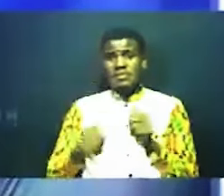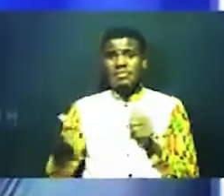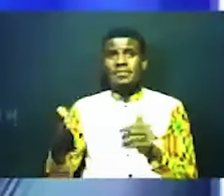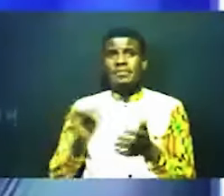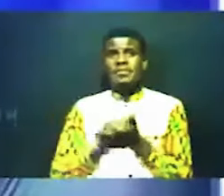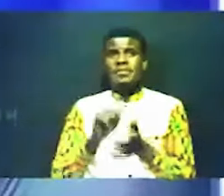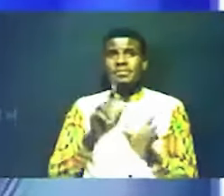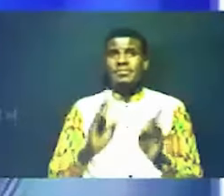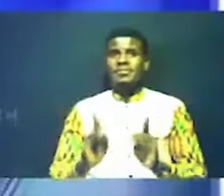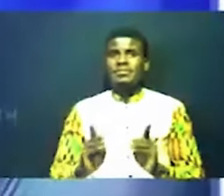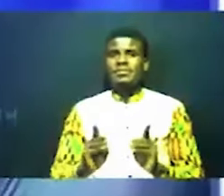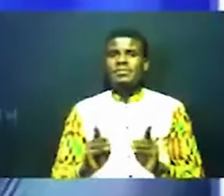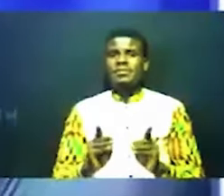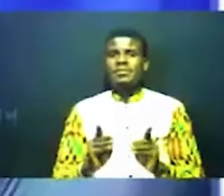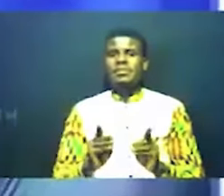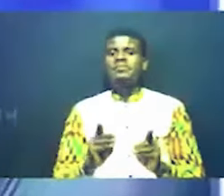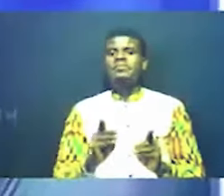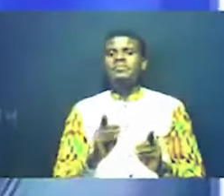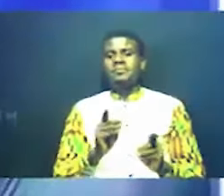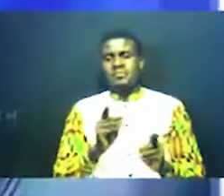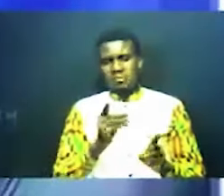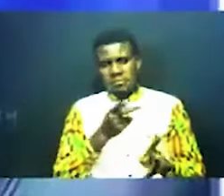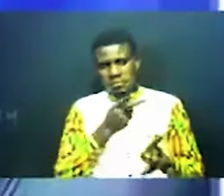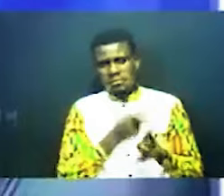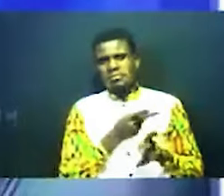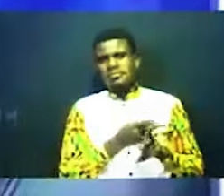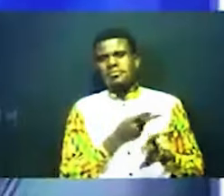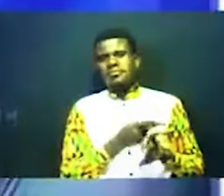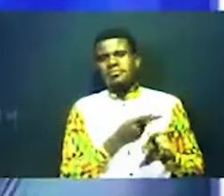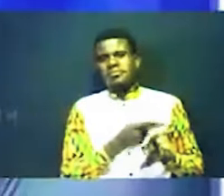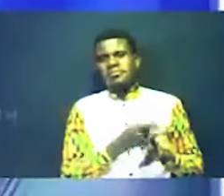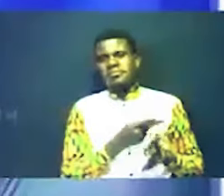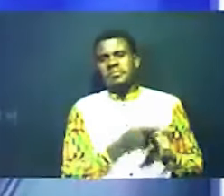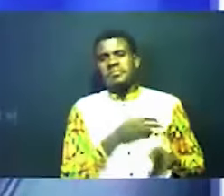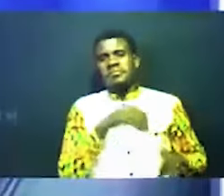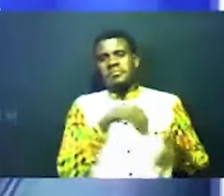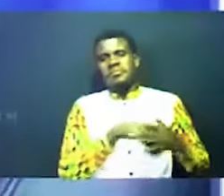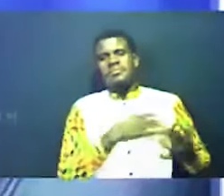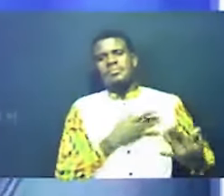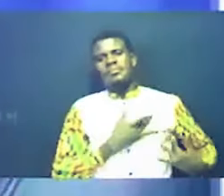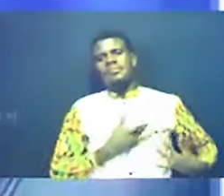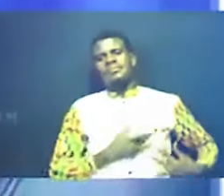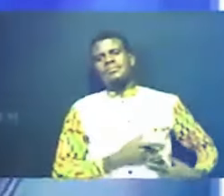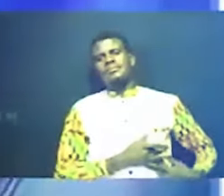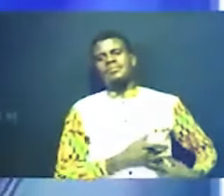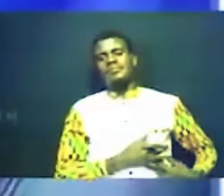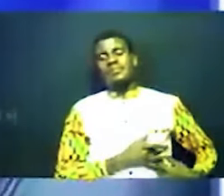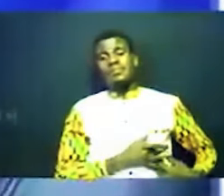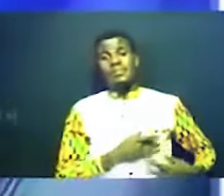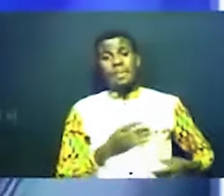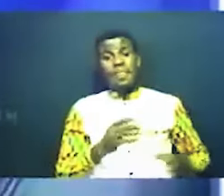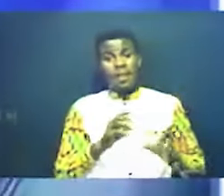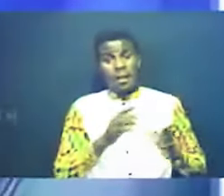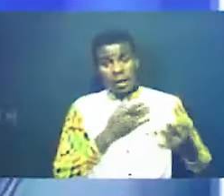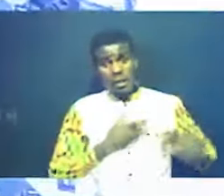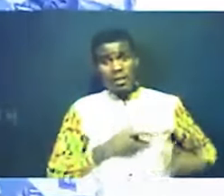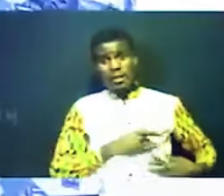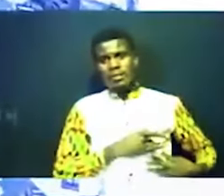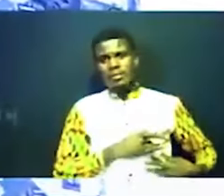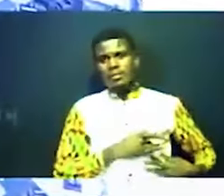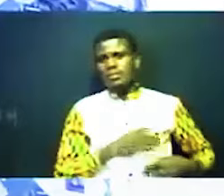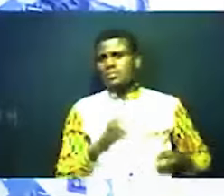do flows from it. If you say, "Nyawu yenina," no, akumeni mu nefri. The heart, in fact, is the workshop. Whatever gets in